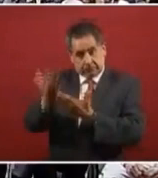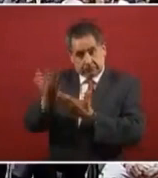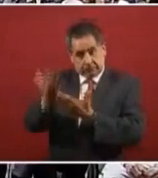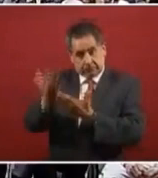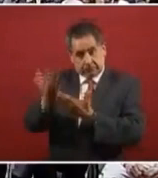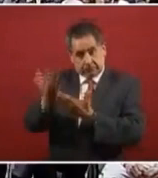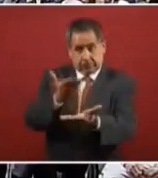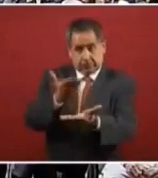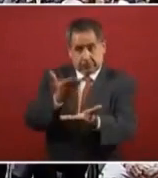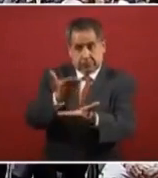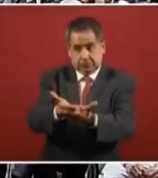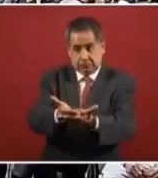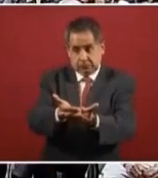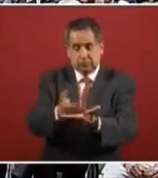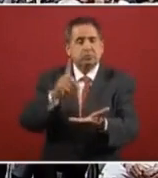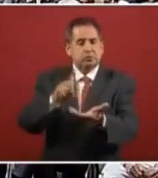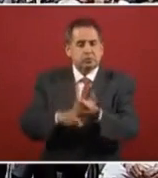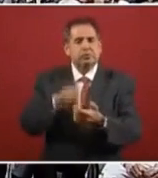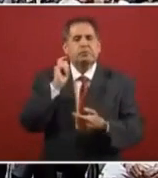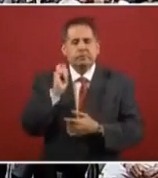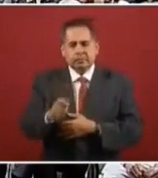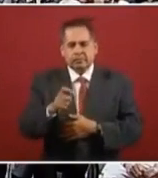consists of